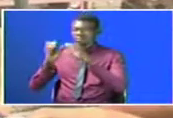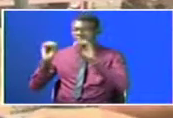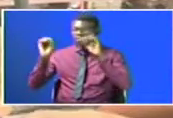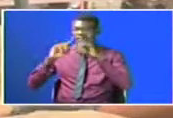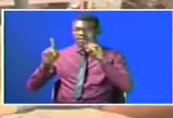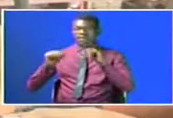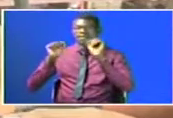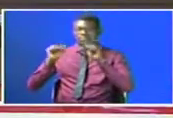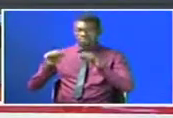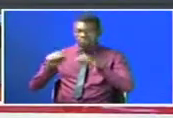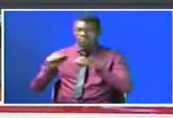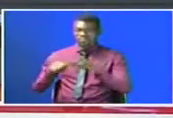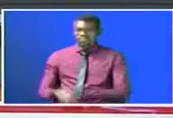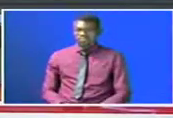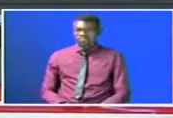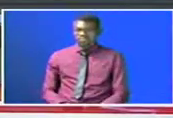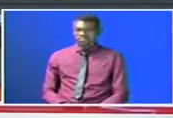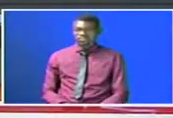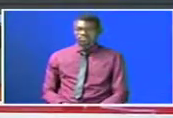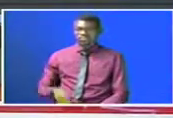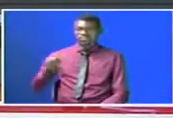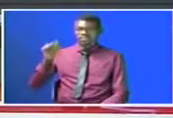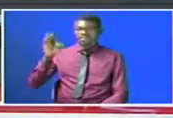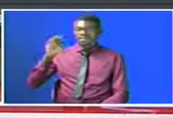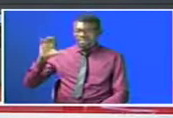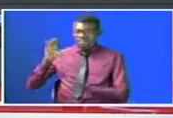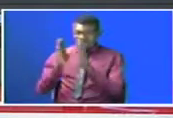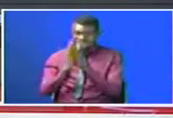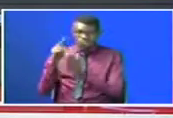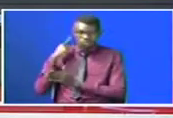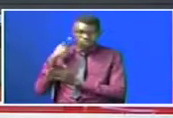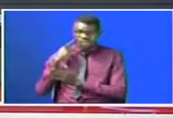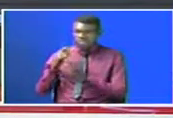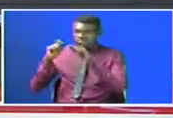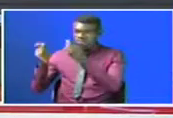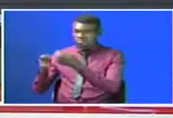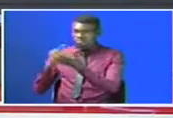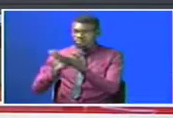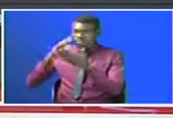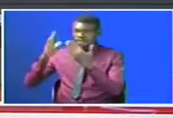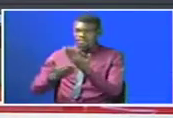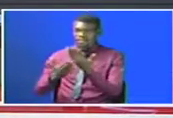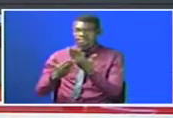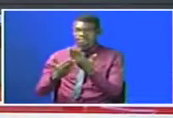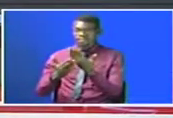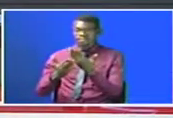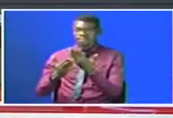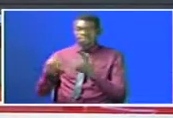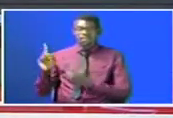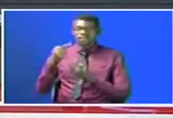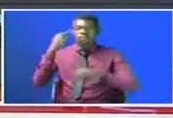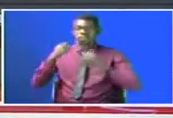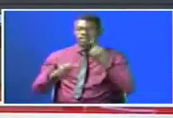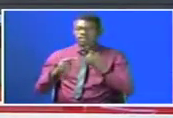itafika siku. AFC Leopards and Kariobangi Sharks will be out this weekend seeking their first Kenya Premier League